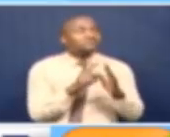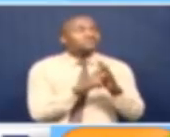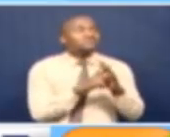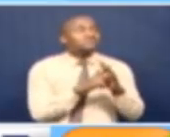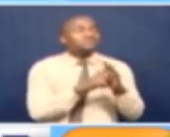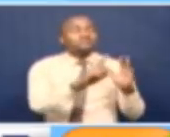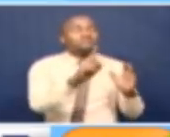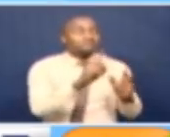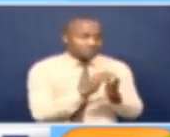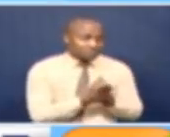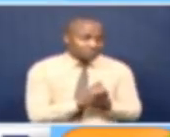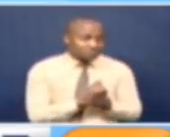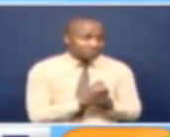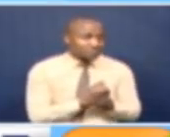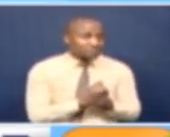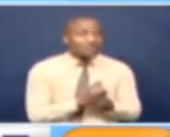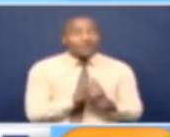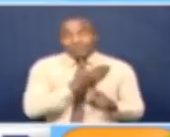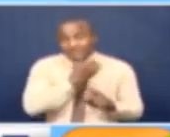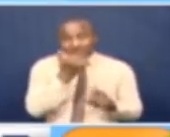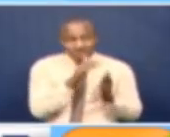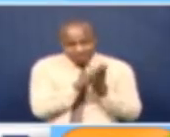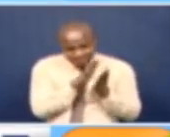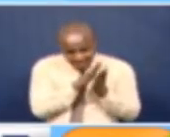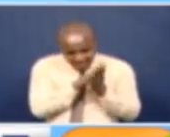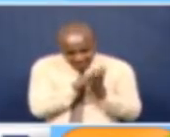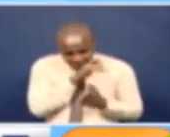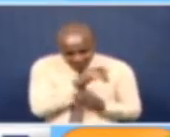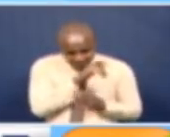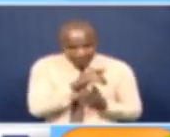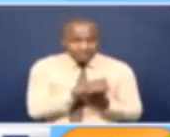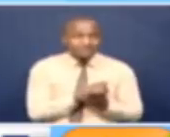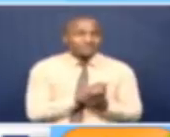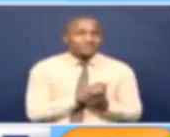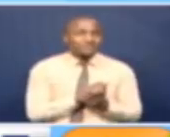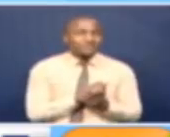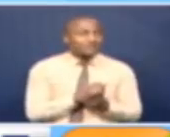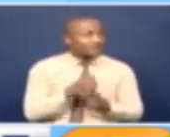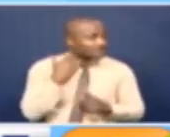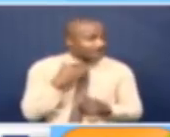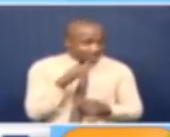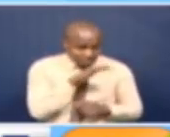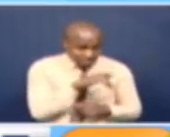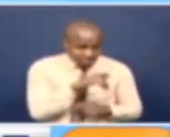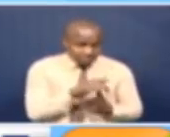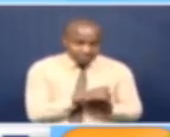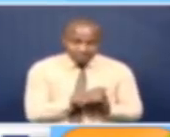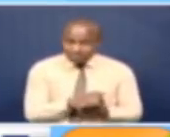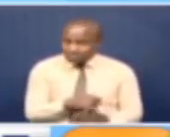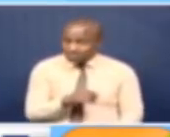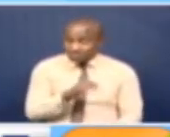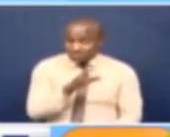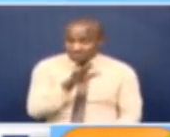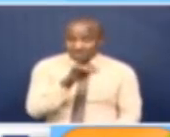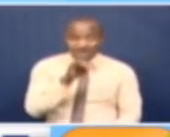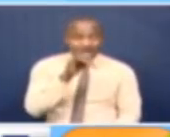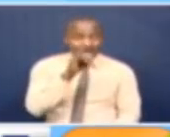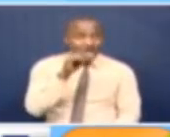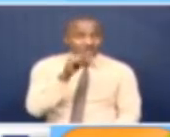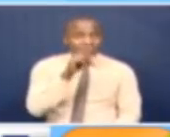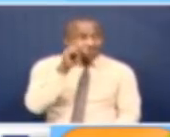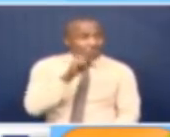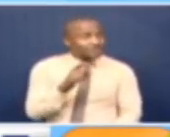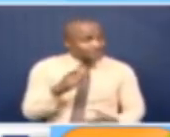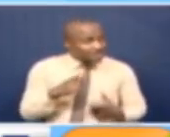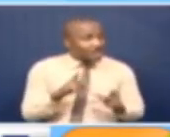you preserve the crime scene? Because in this case, it is a crime scene. The IG must allow some intervention